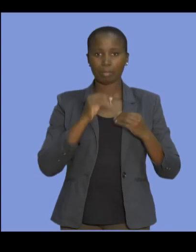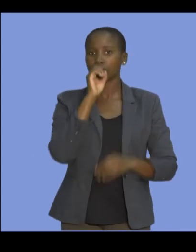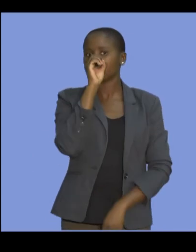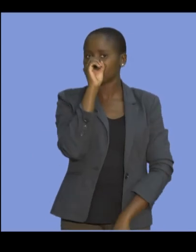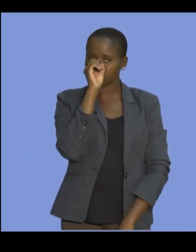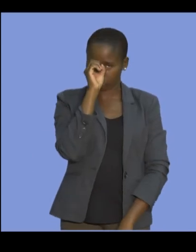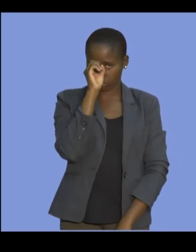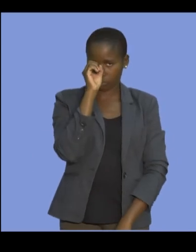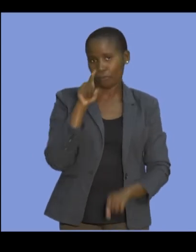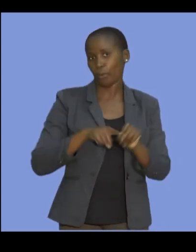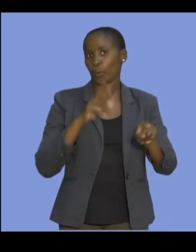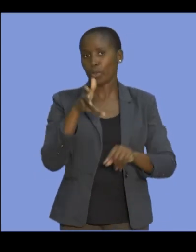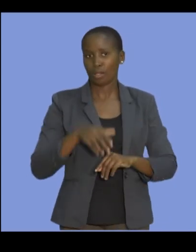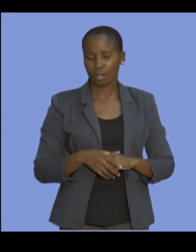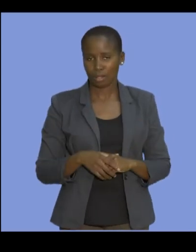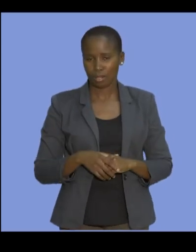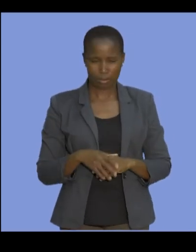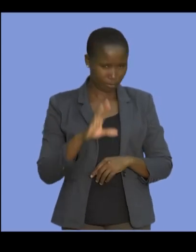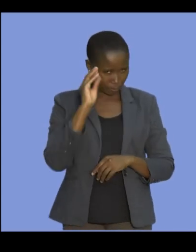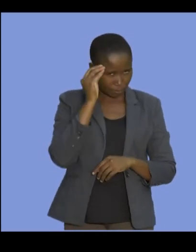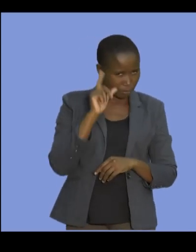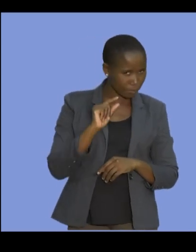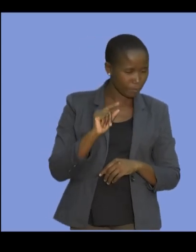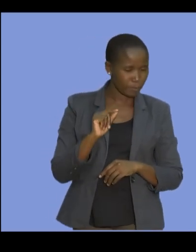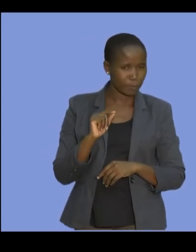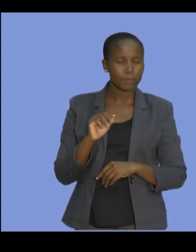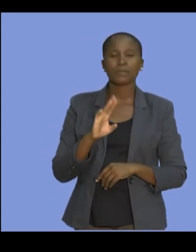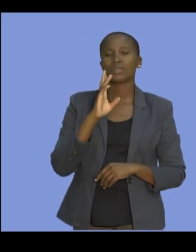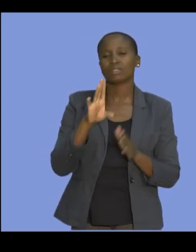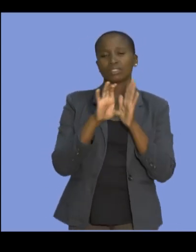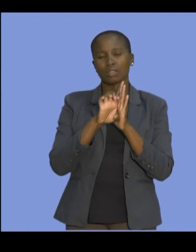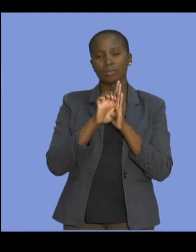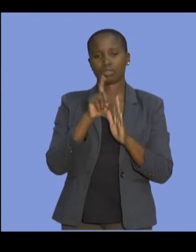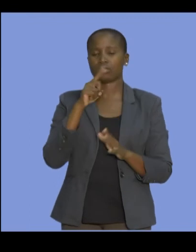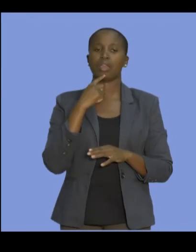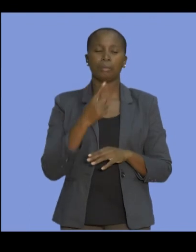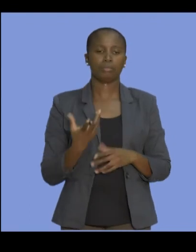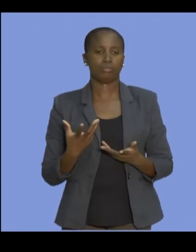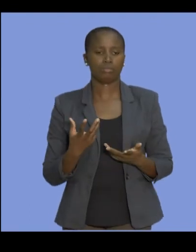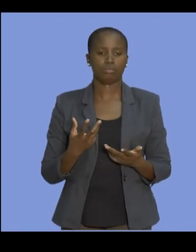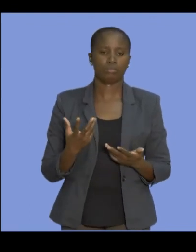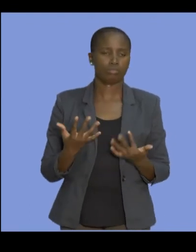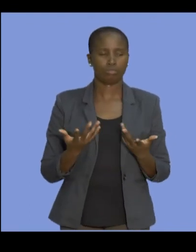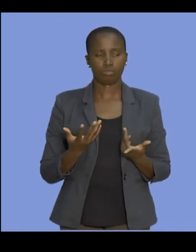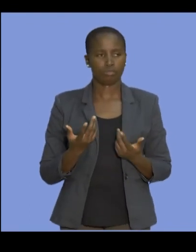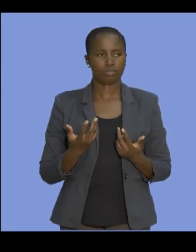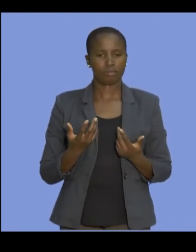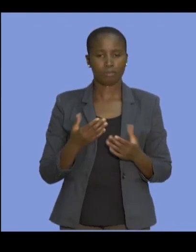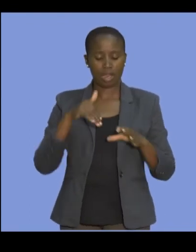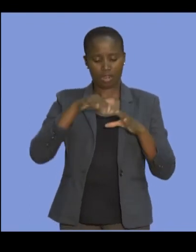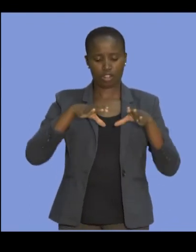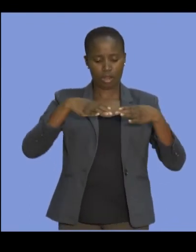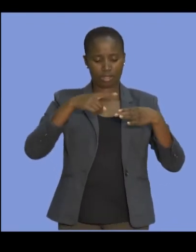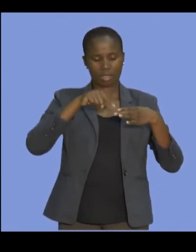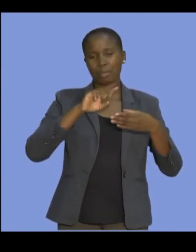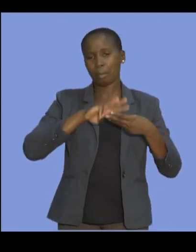Interesting question. The deviation of each, let's say we take in your class all your math